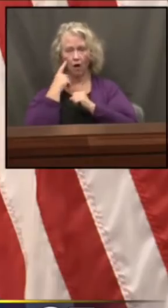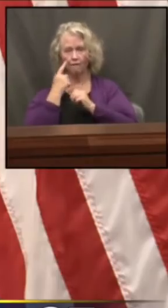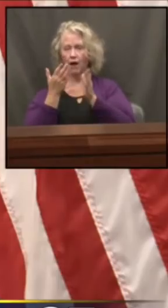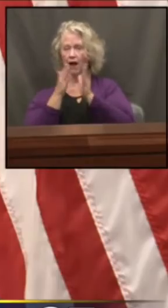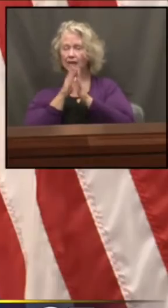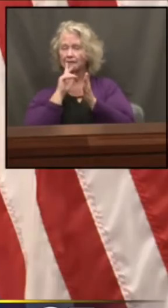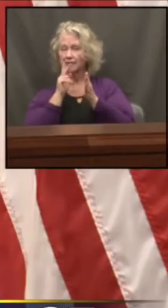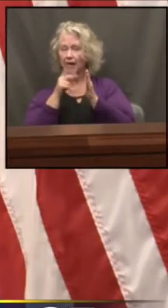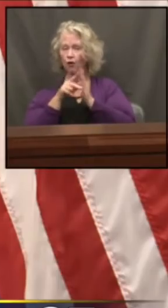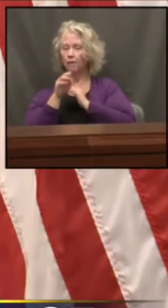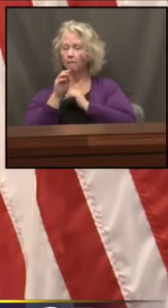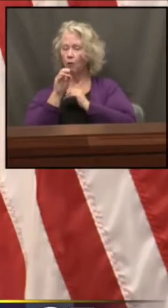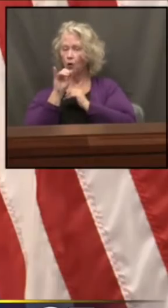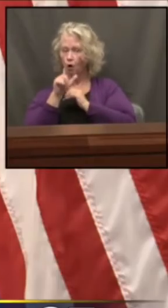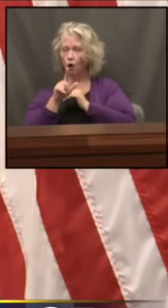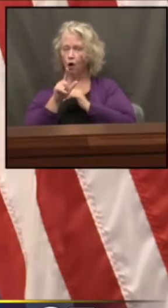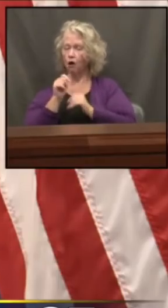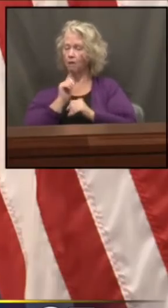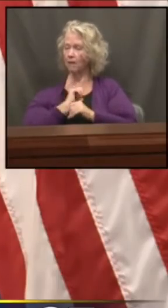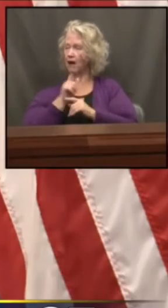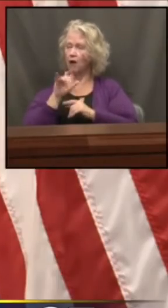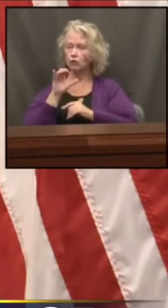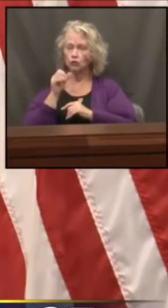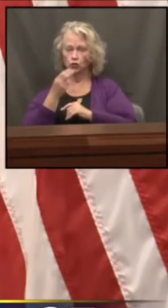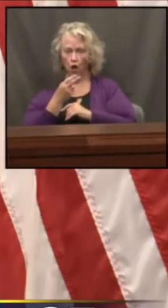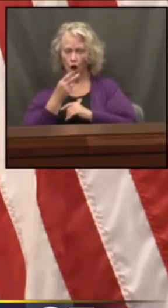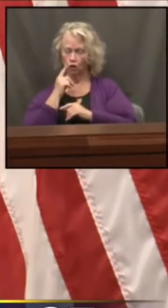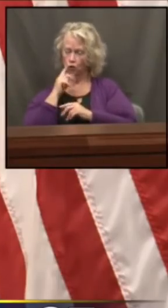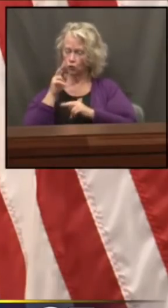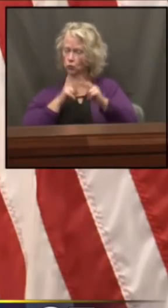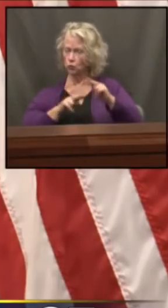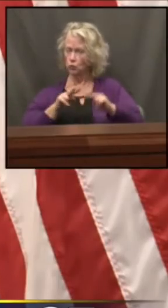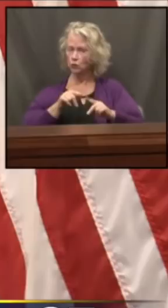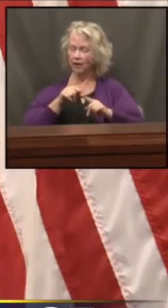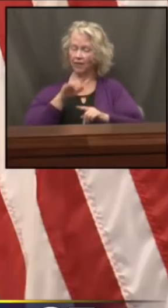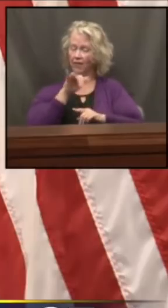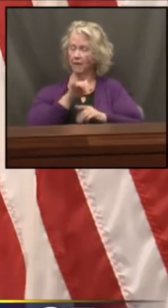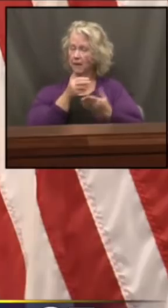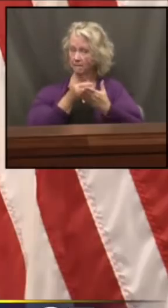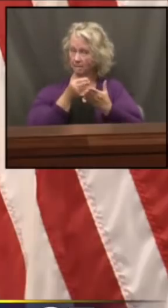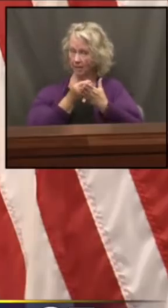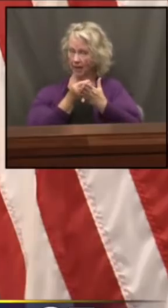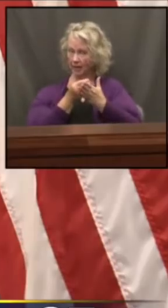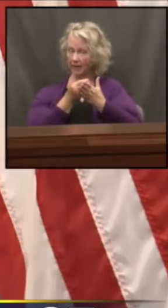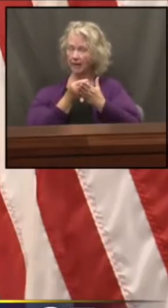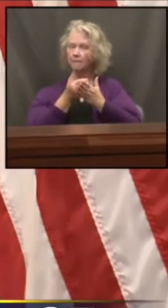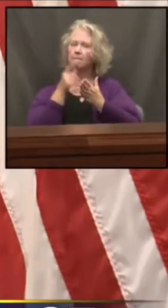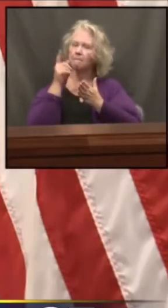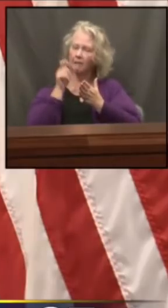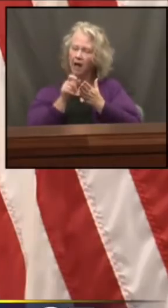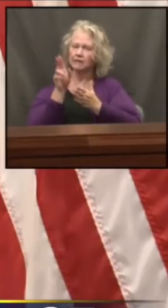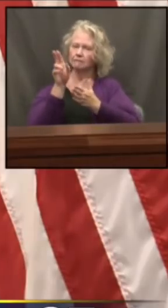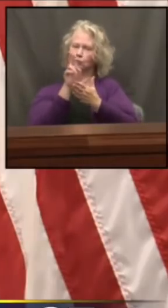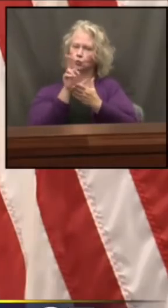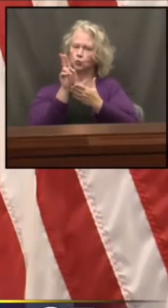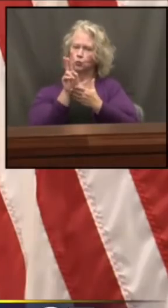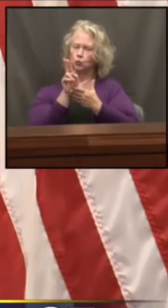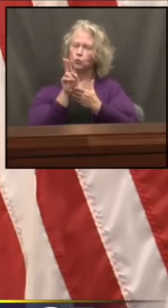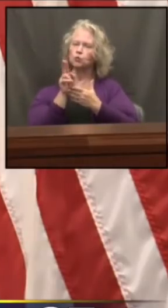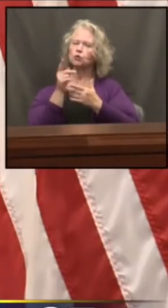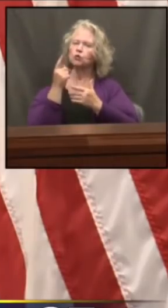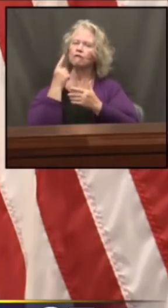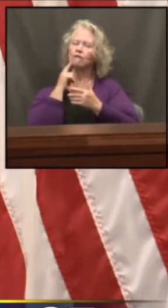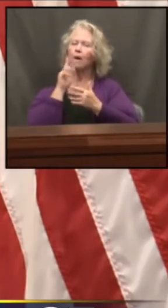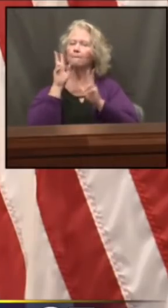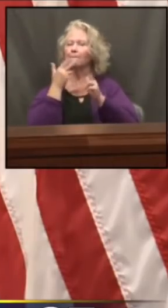McCall, myself, and Josh Jabal to be very cognizant about when it comes to those funding is those fundings have to be utilized for